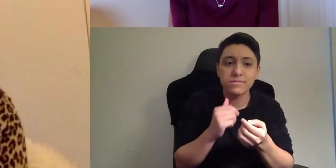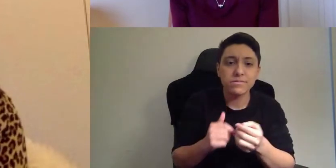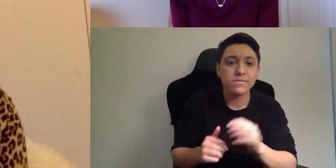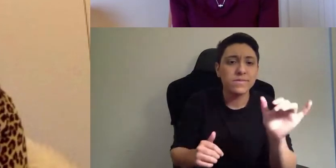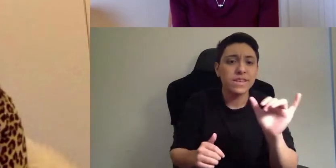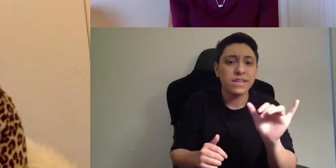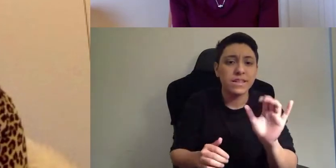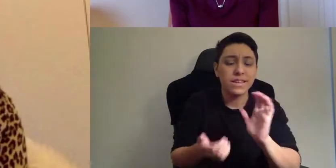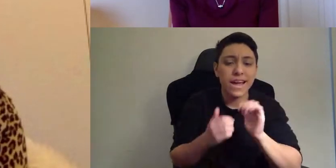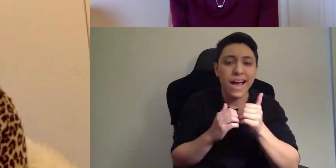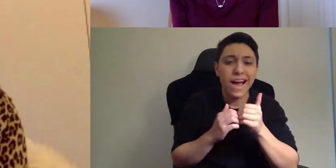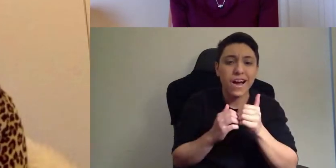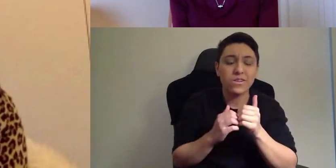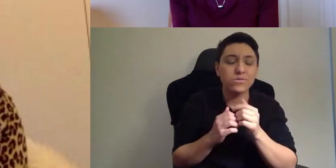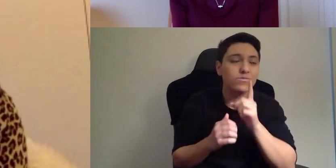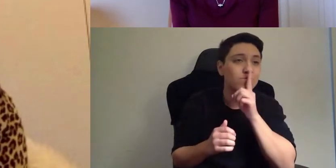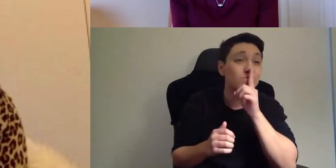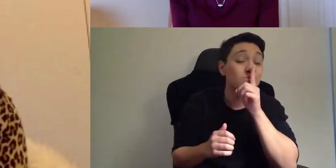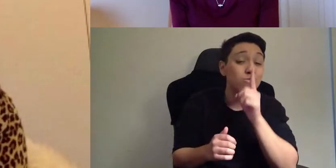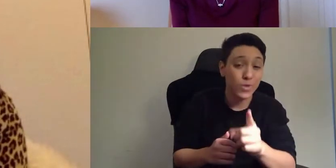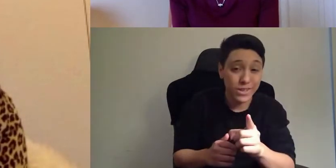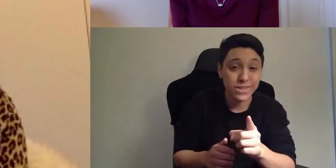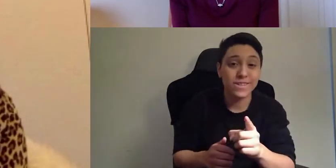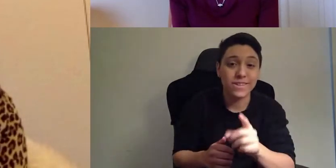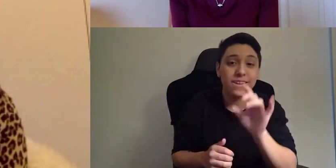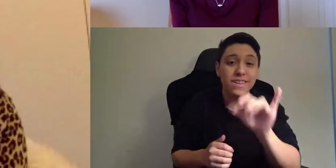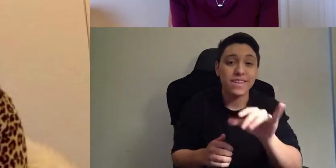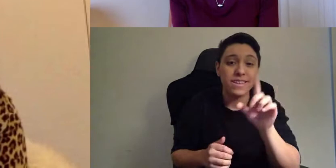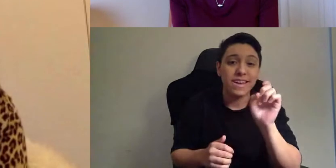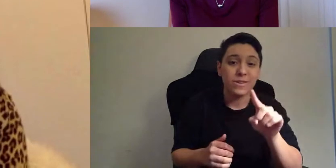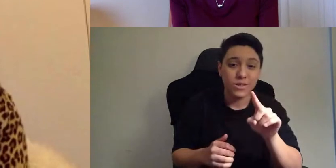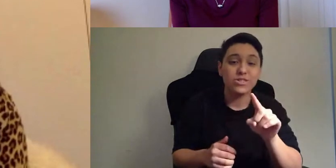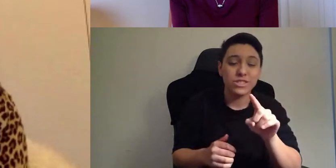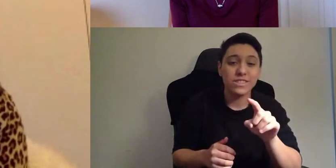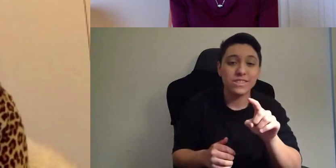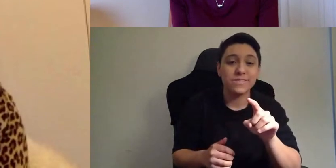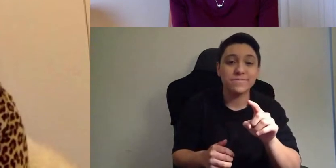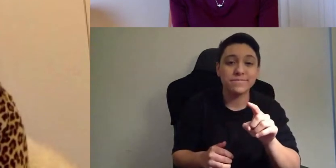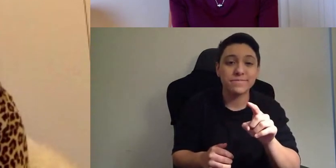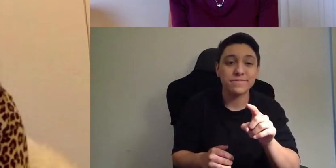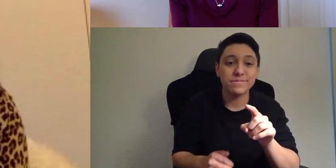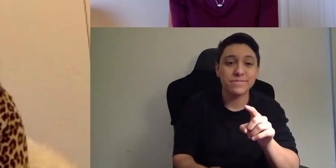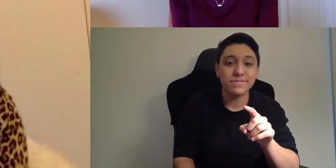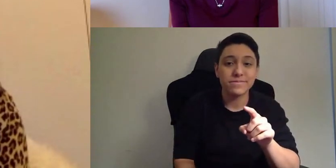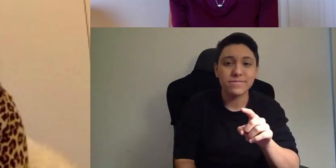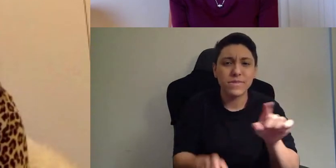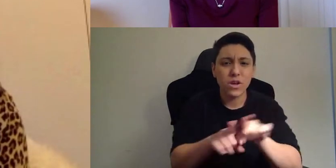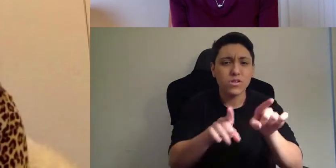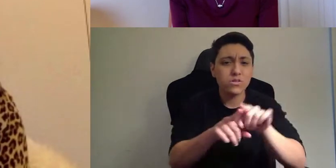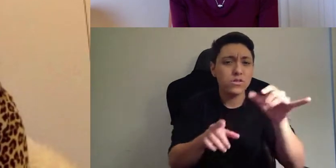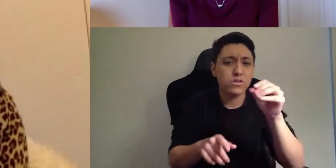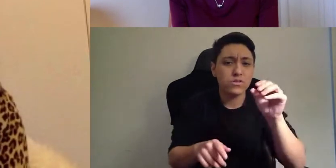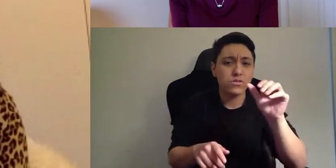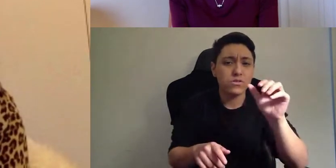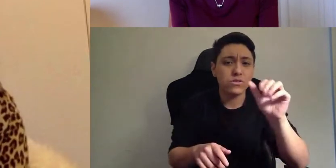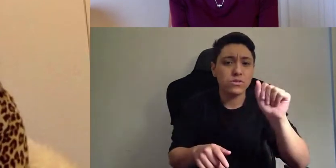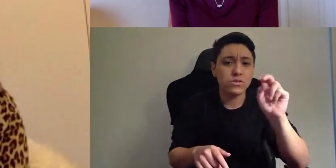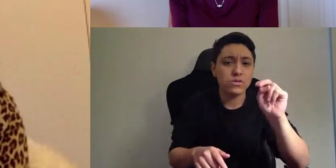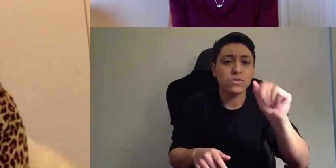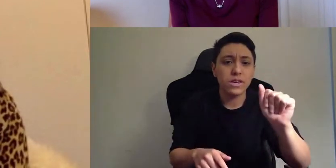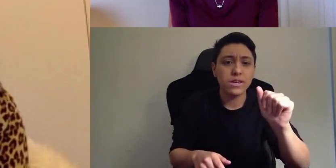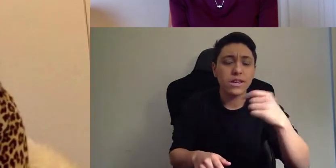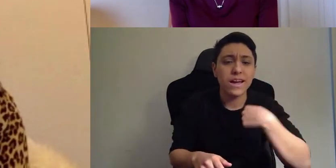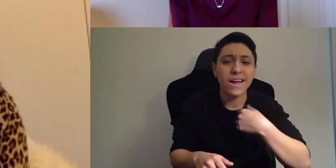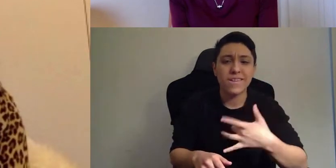just how real that question is. I really appreciate this question. Oh, also, Joanna, I feel like we should just say,